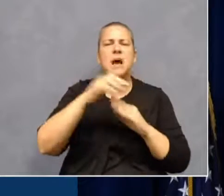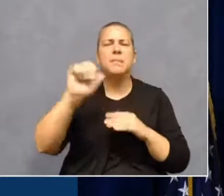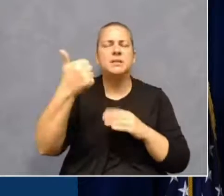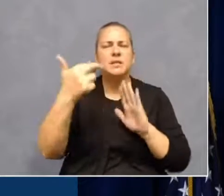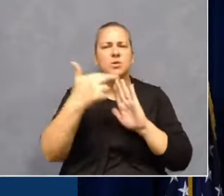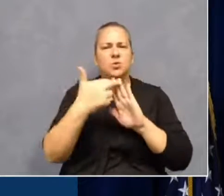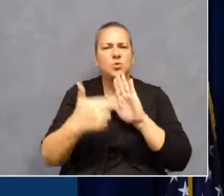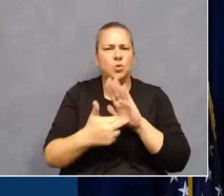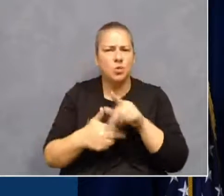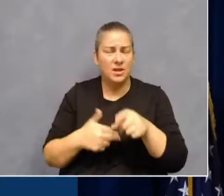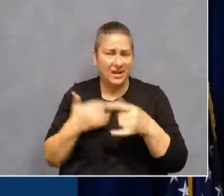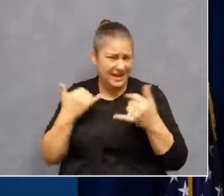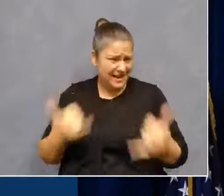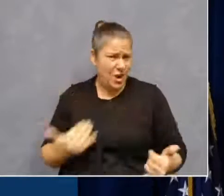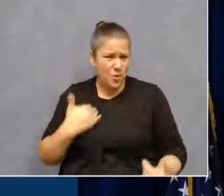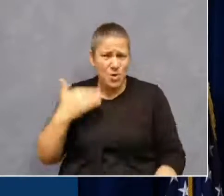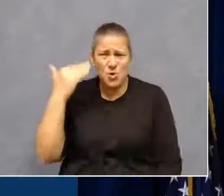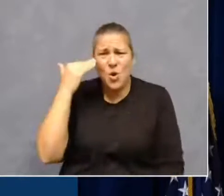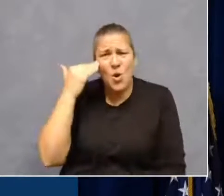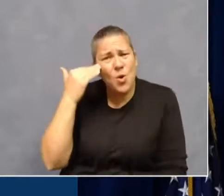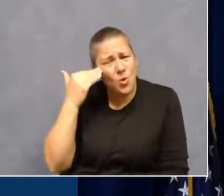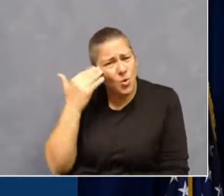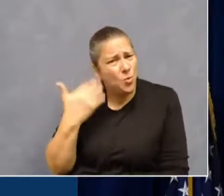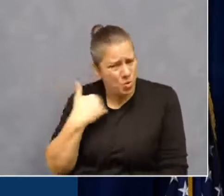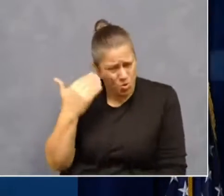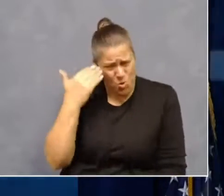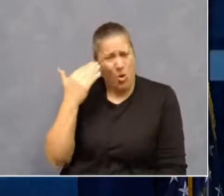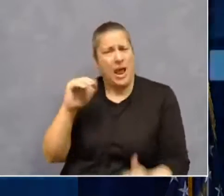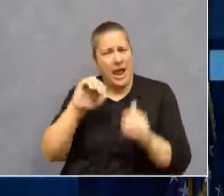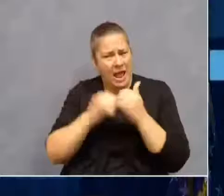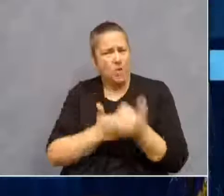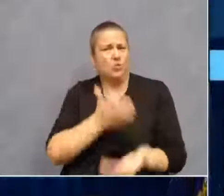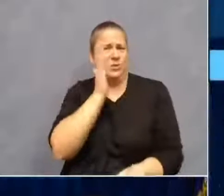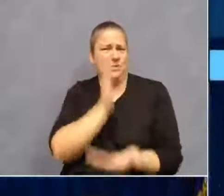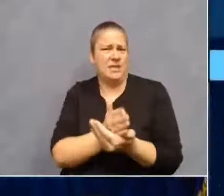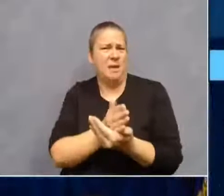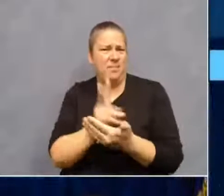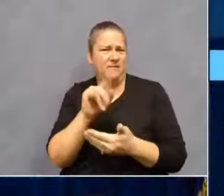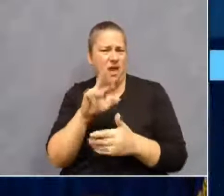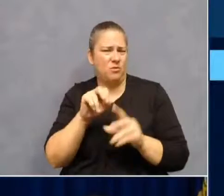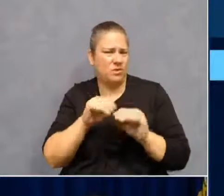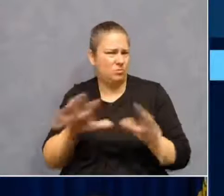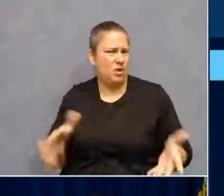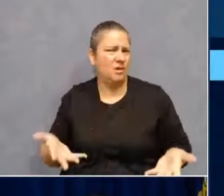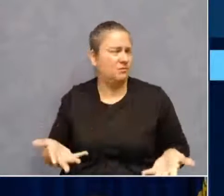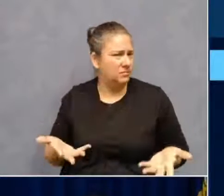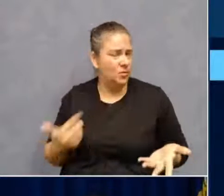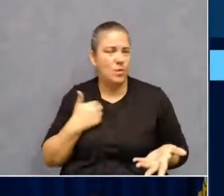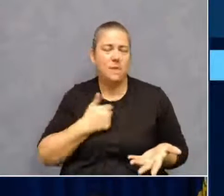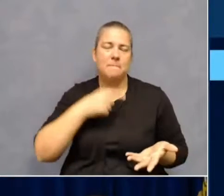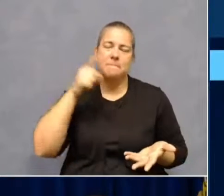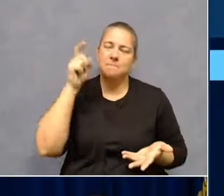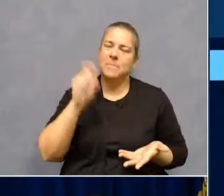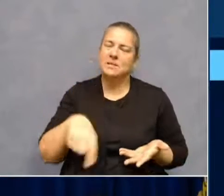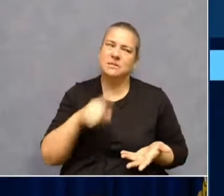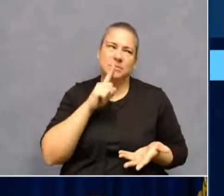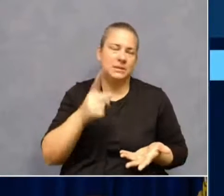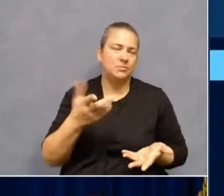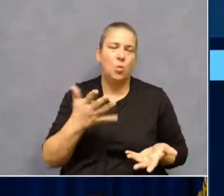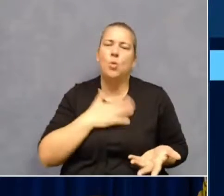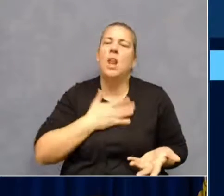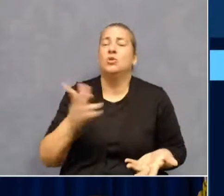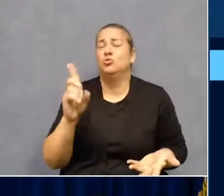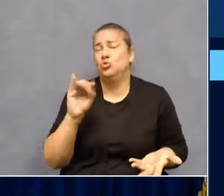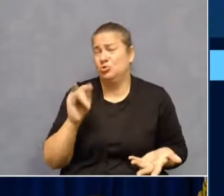now know how to stop the spread of this virus. We've just got to be willing to do it.